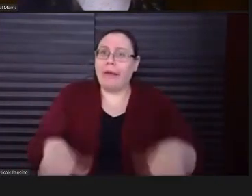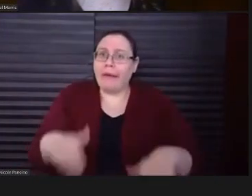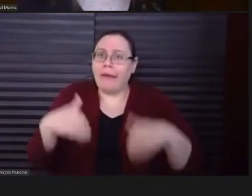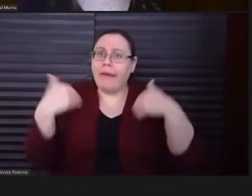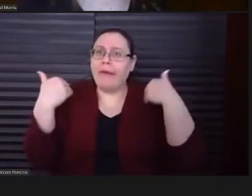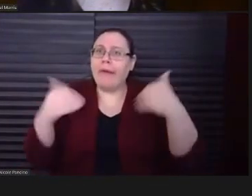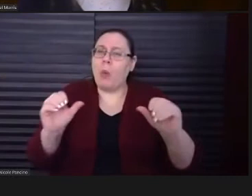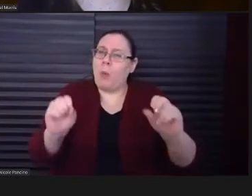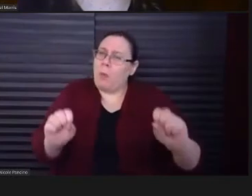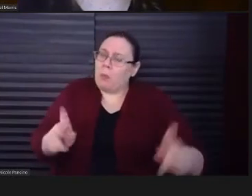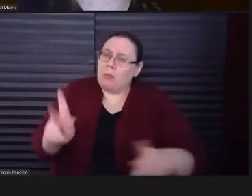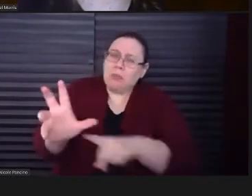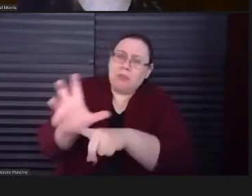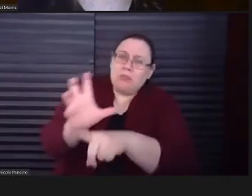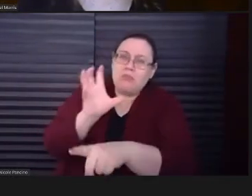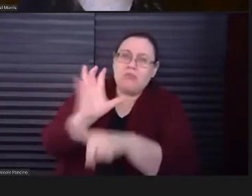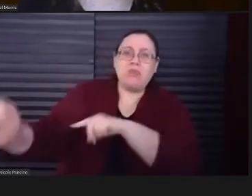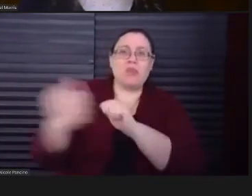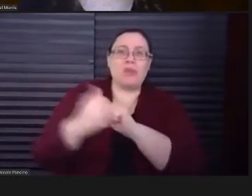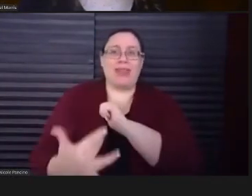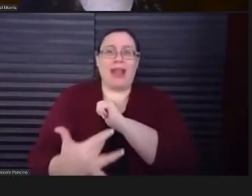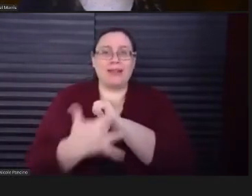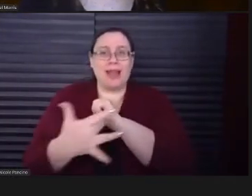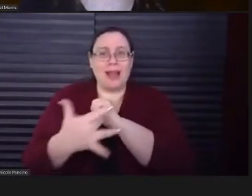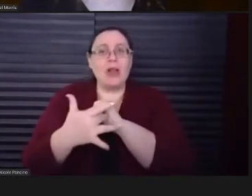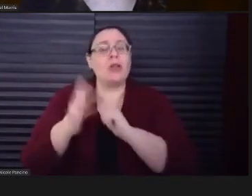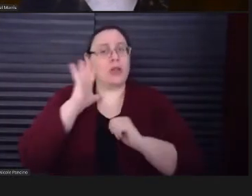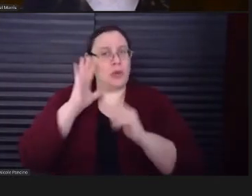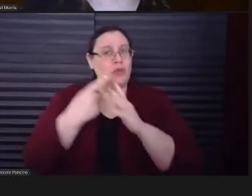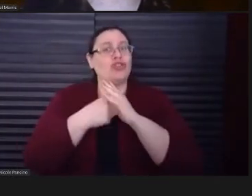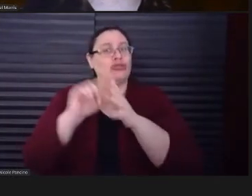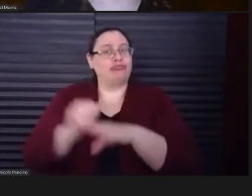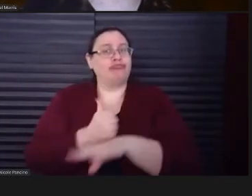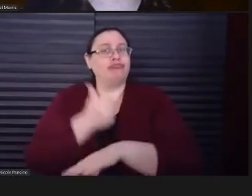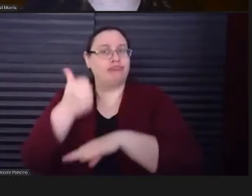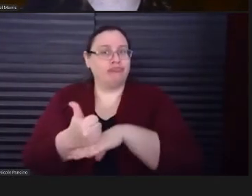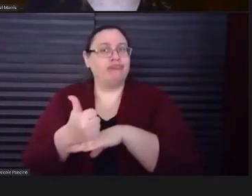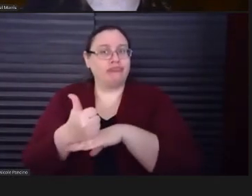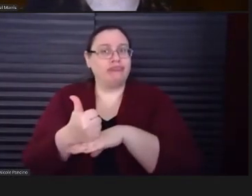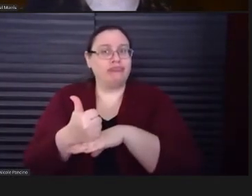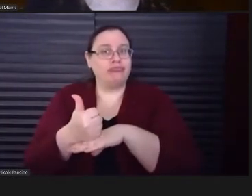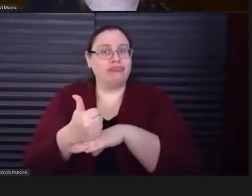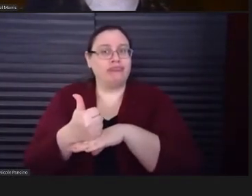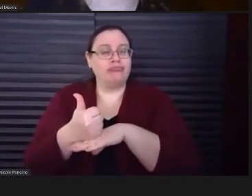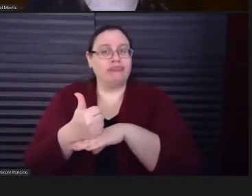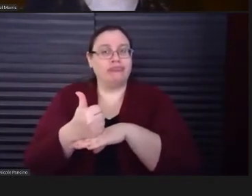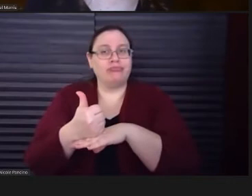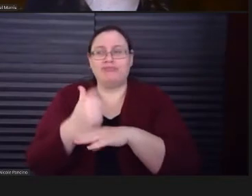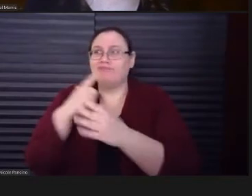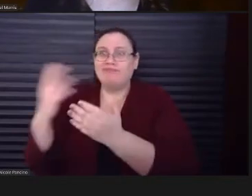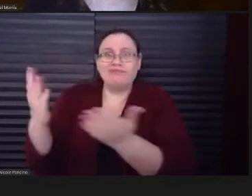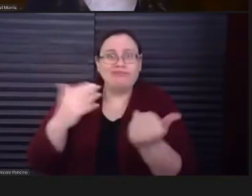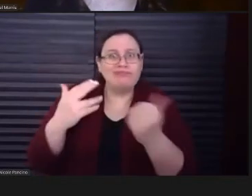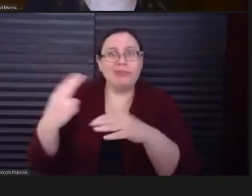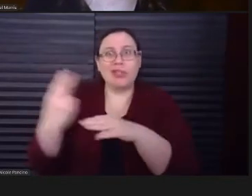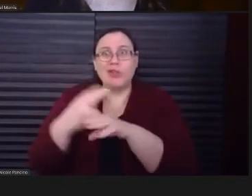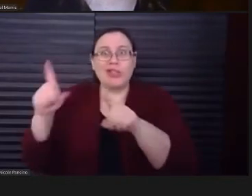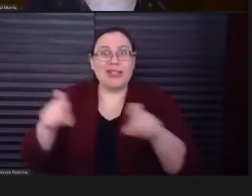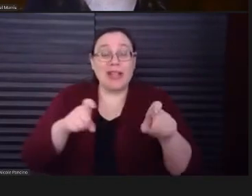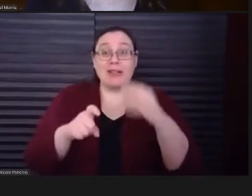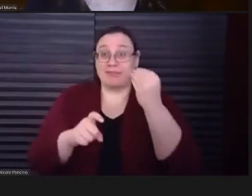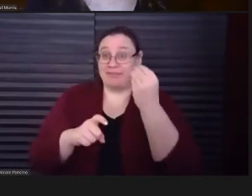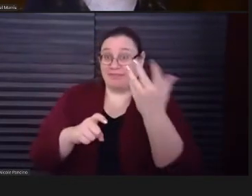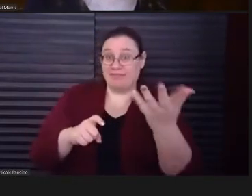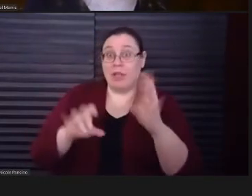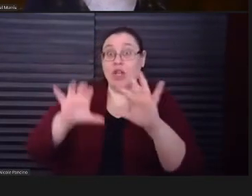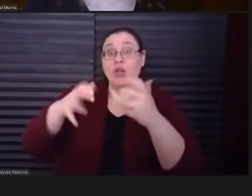with this technology, and we're going to start implementing them and get some great user testing. And by the way, the group that